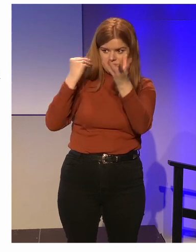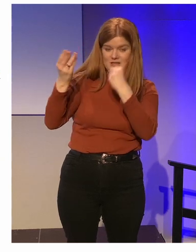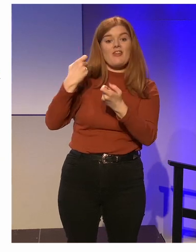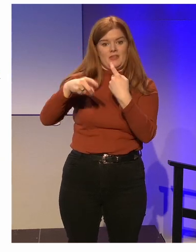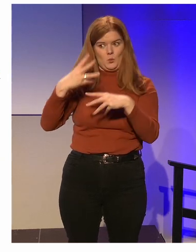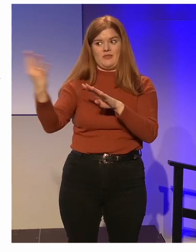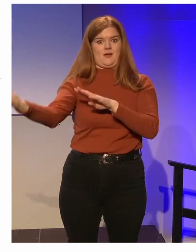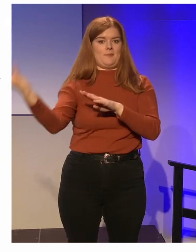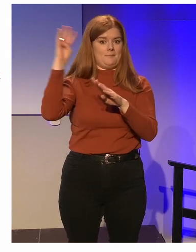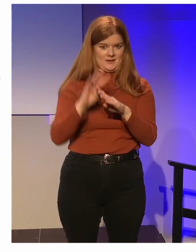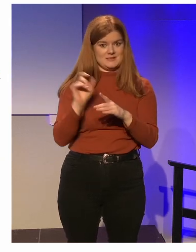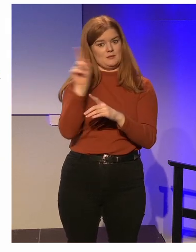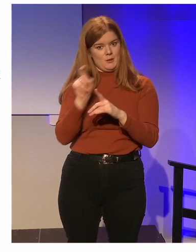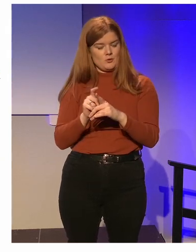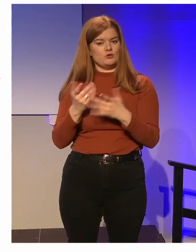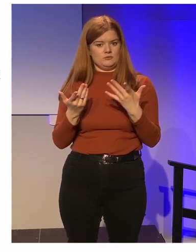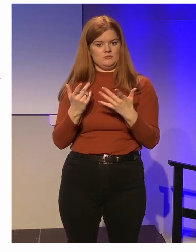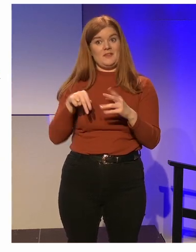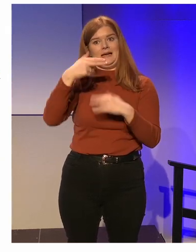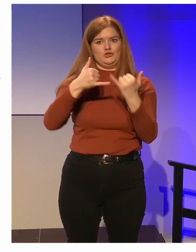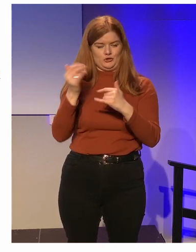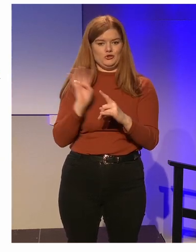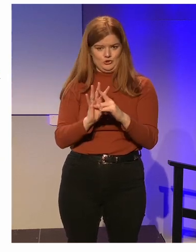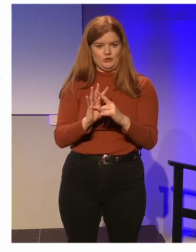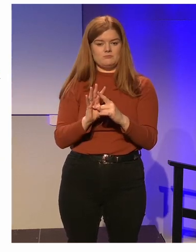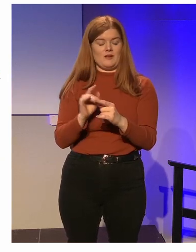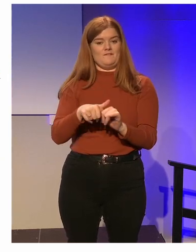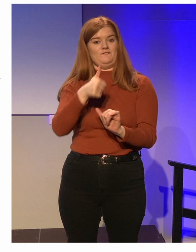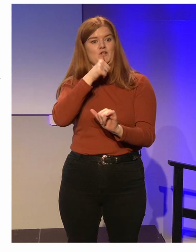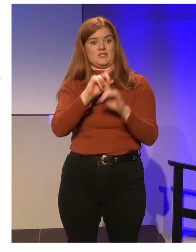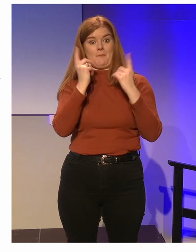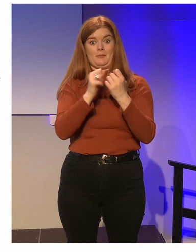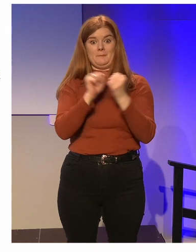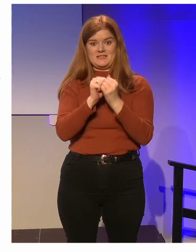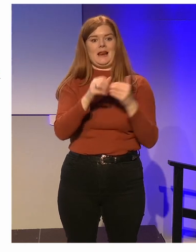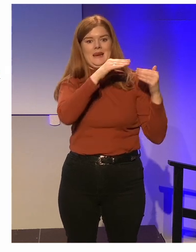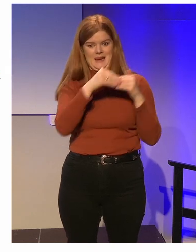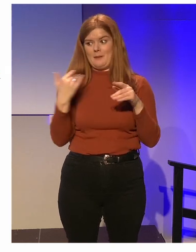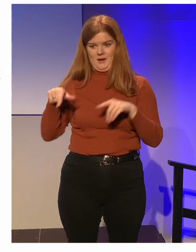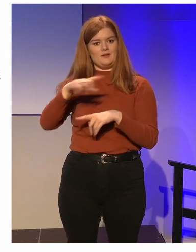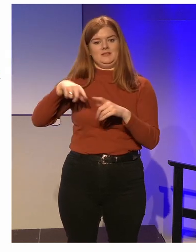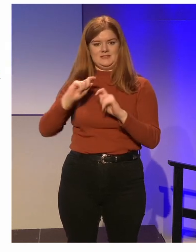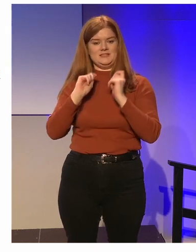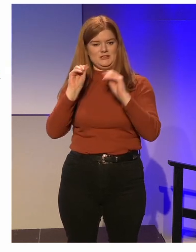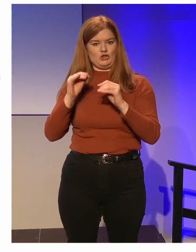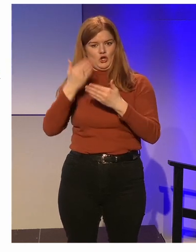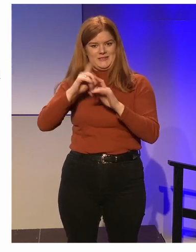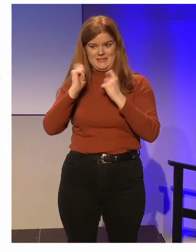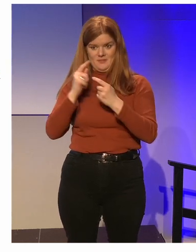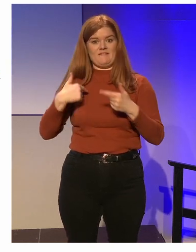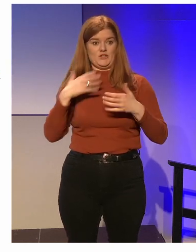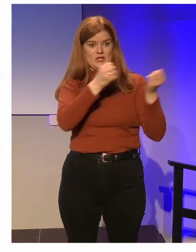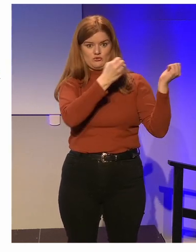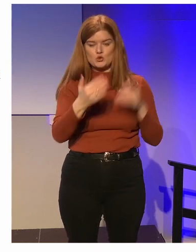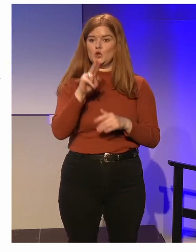they came back in September of the following year, and our first department meeting was led by our teaching and learning team, and they